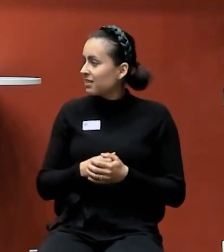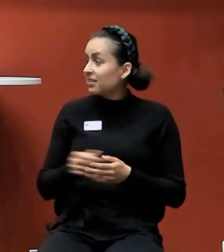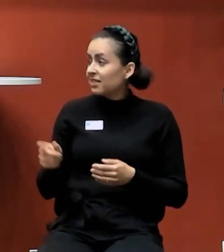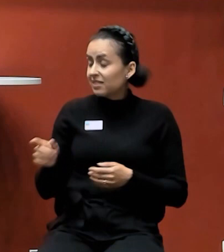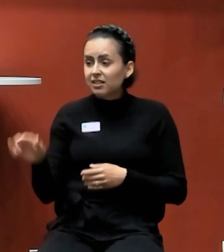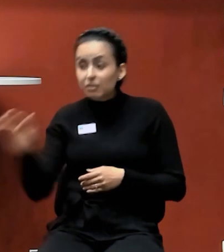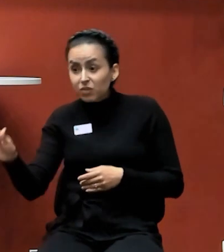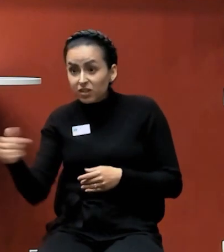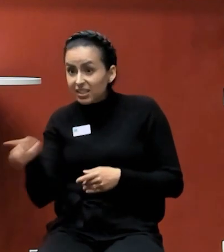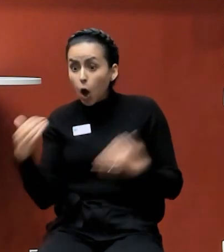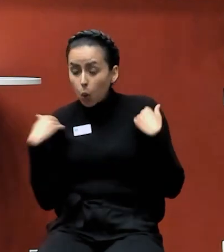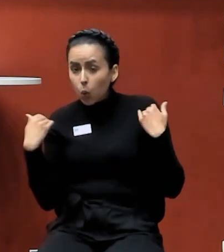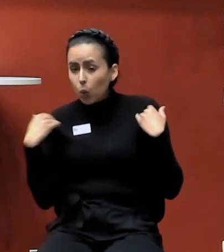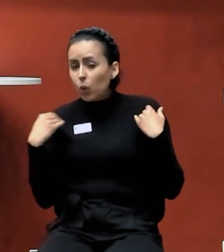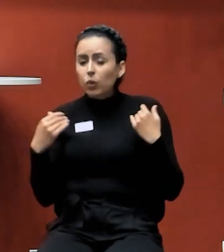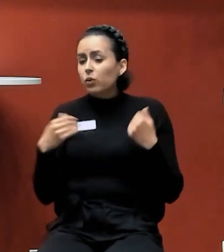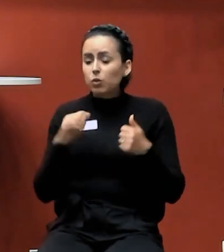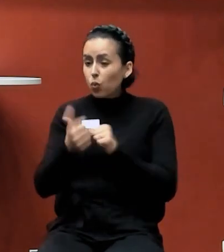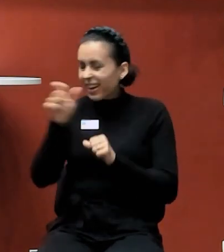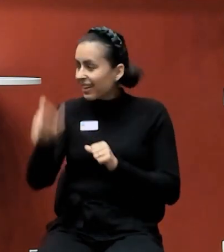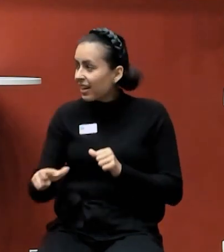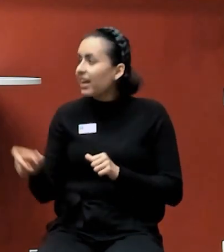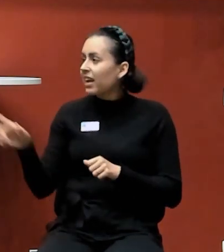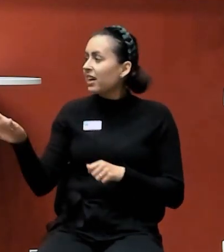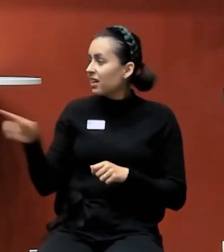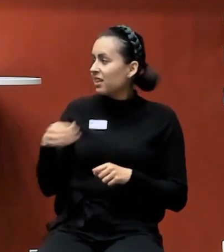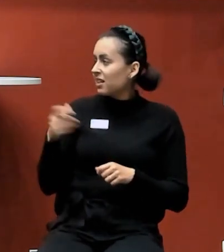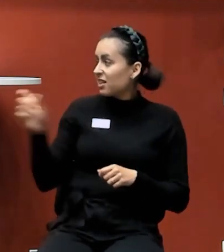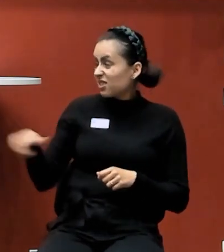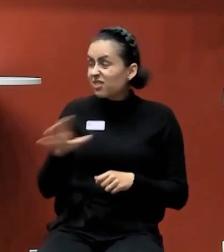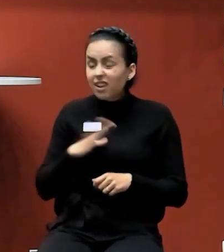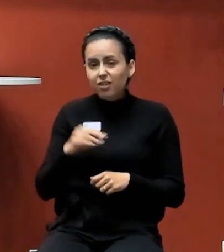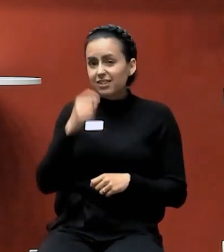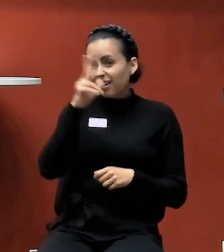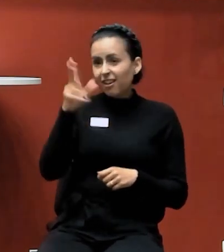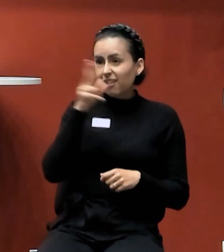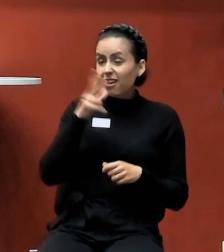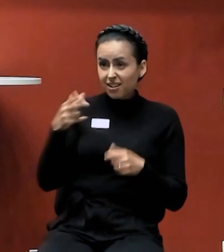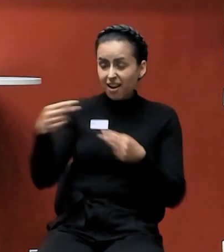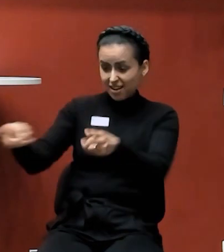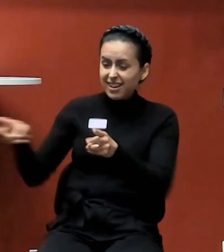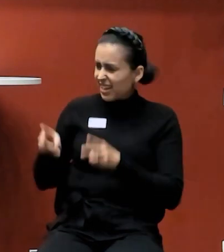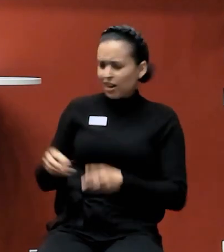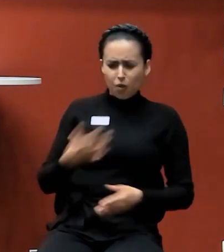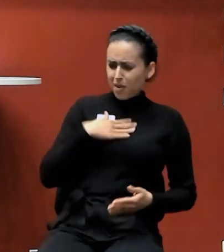You're an athlete. Yes, thank you. Yes. You have a chicken farm. I don't think that's interesting.